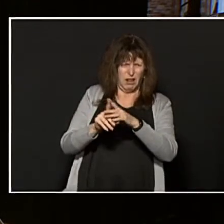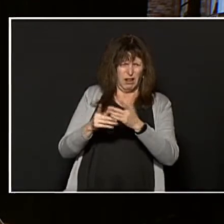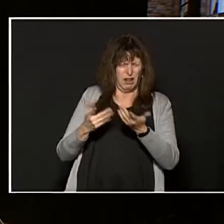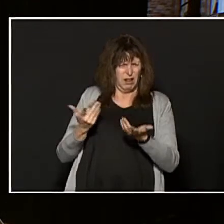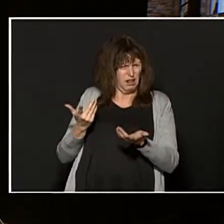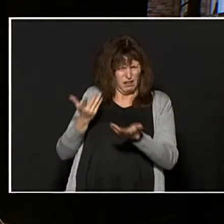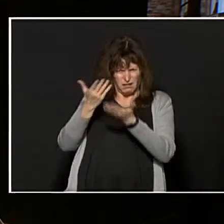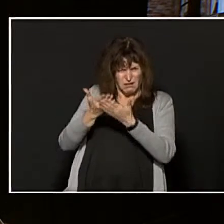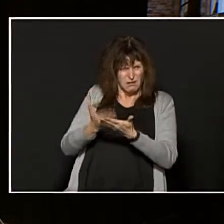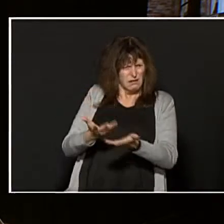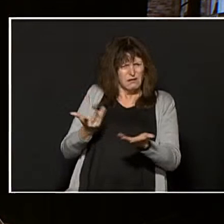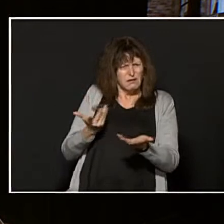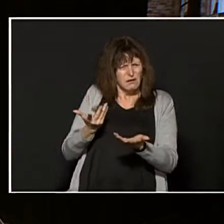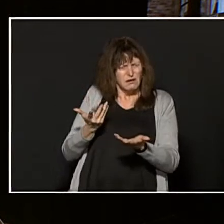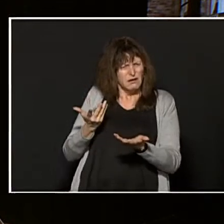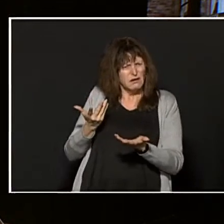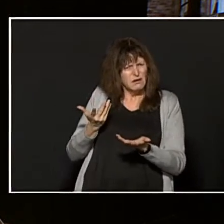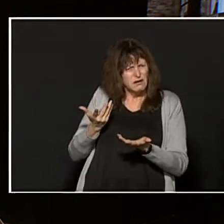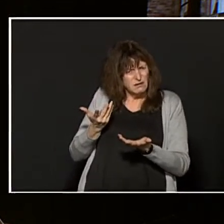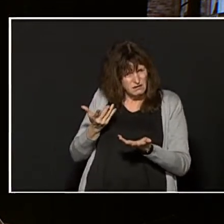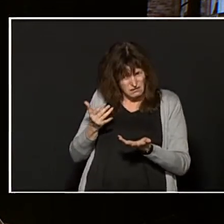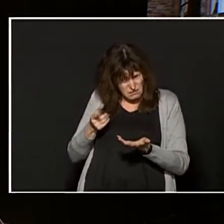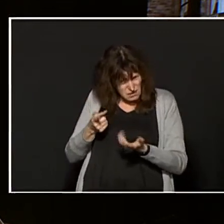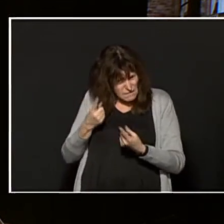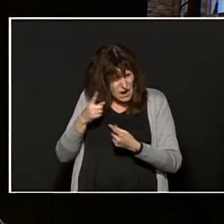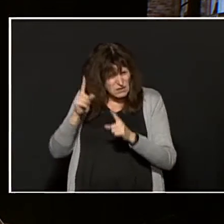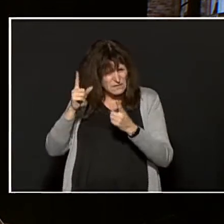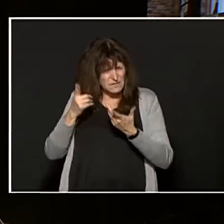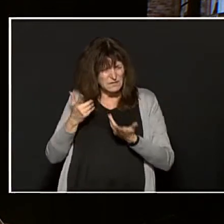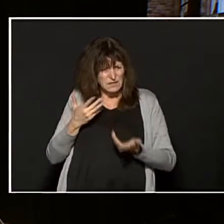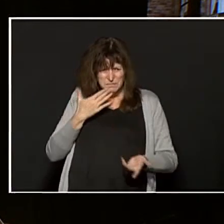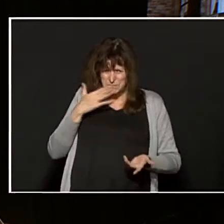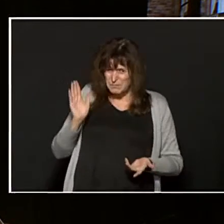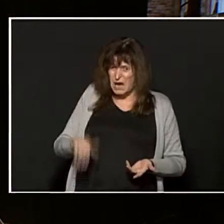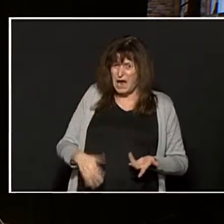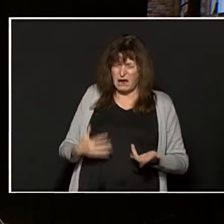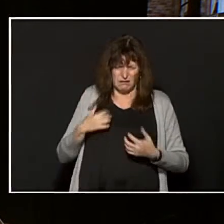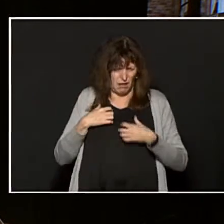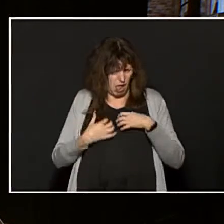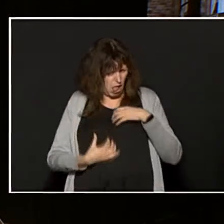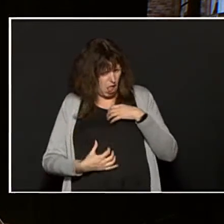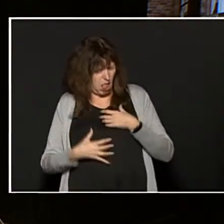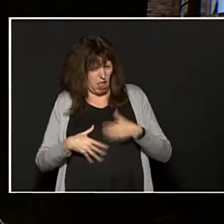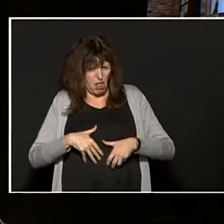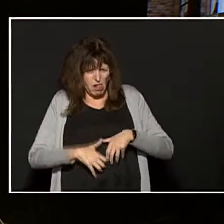it mean that it's more effective if you get bad side effects versus none at all, for example?